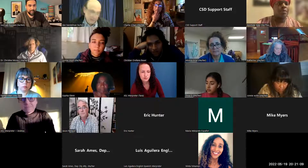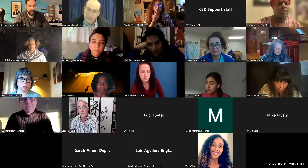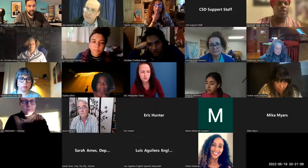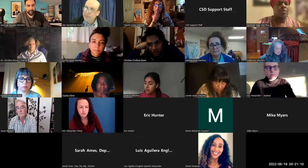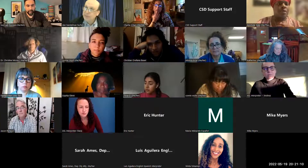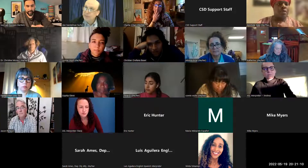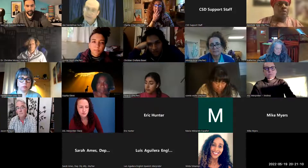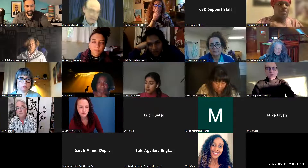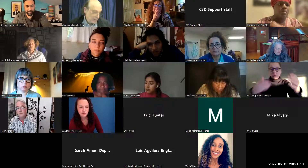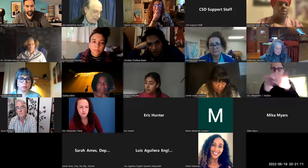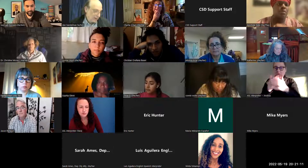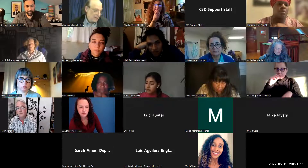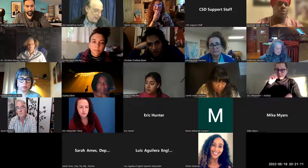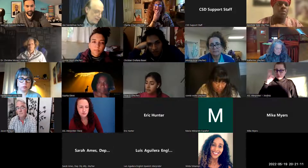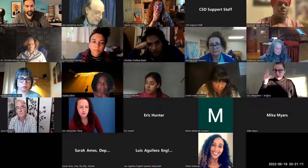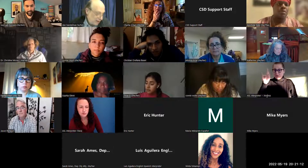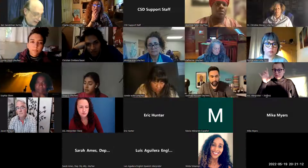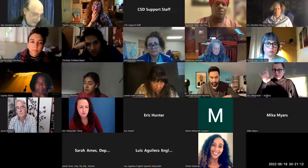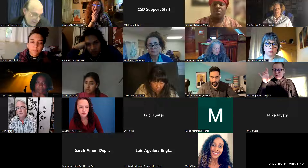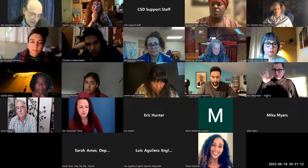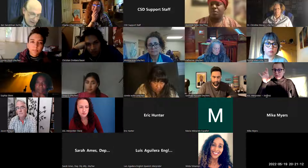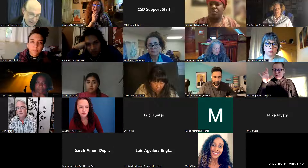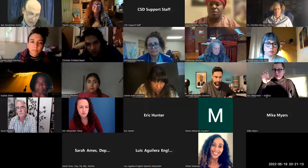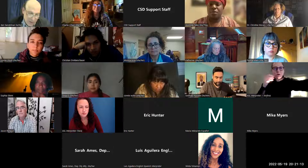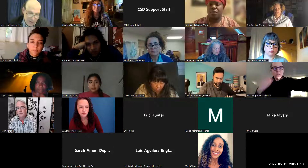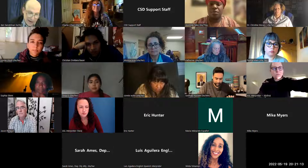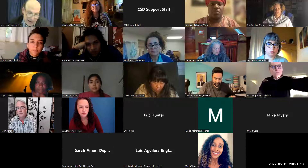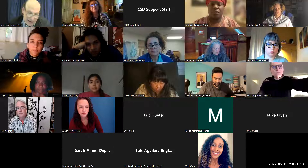Go ahead, Mr. Handelman. Thank you.